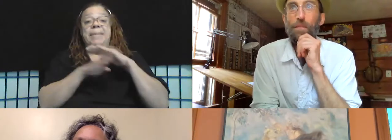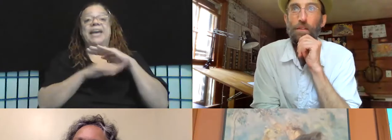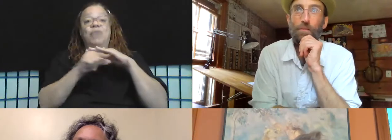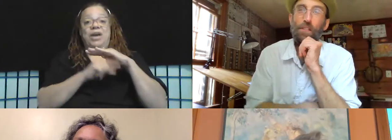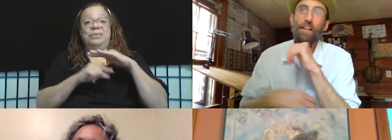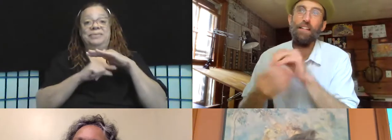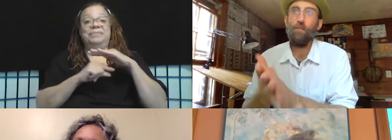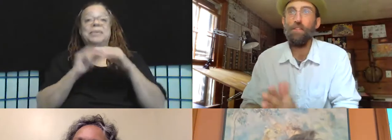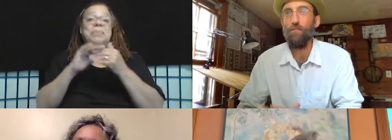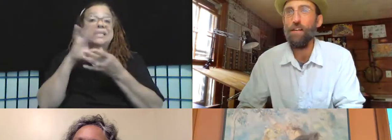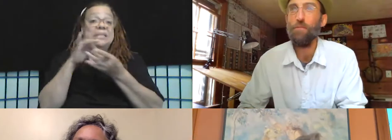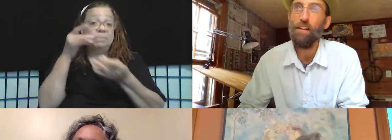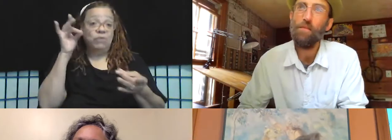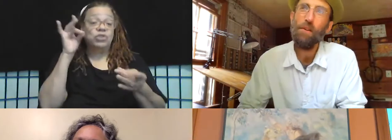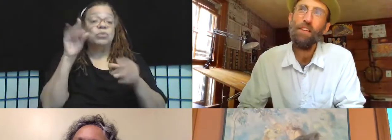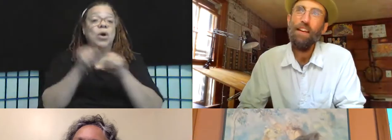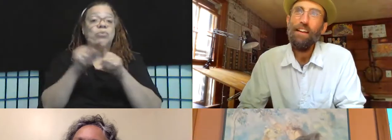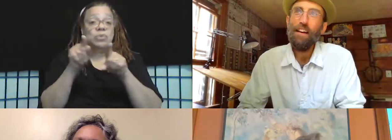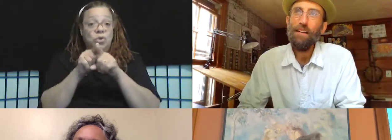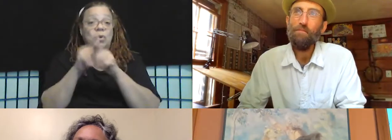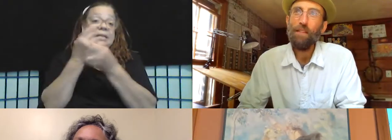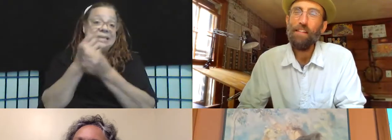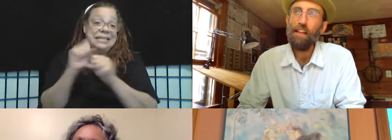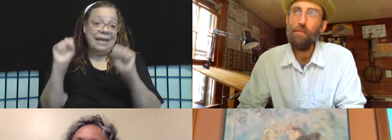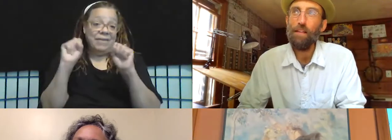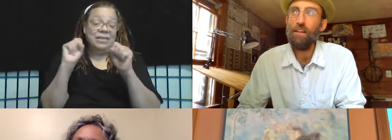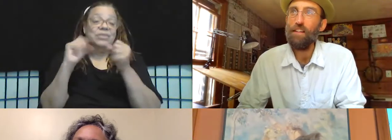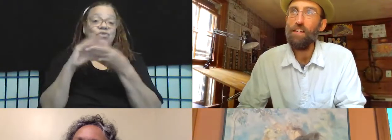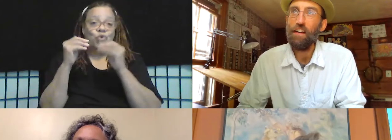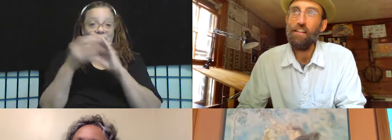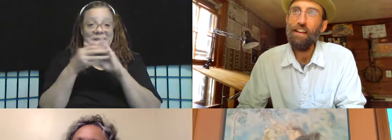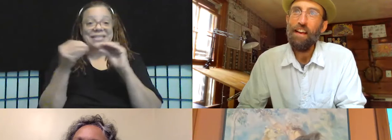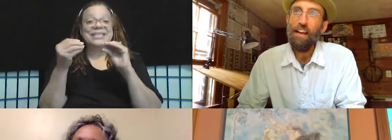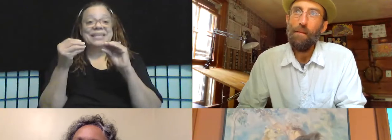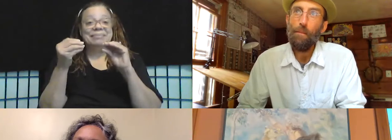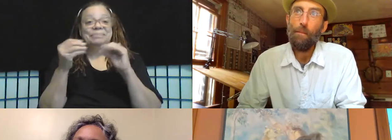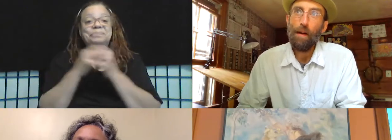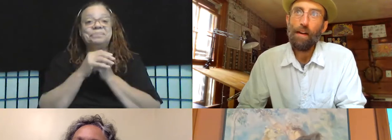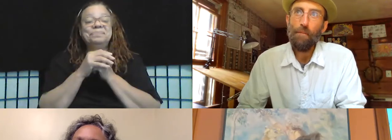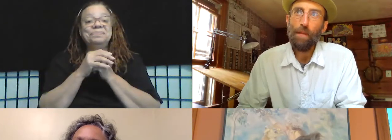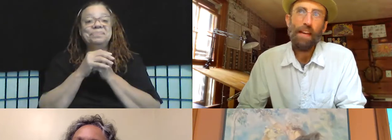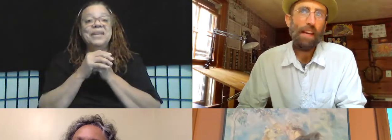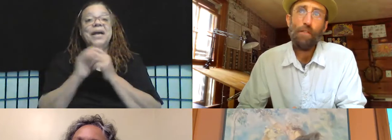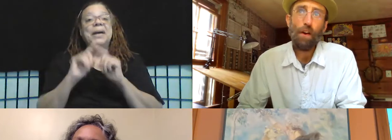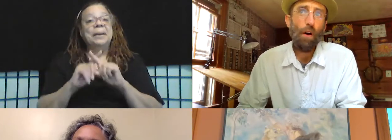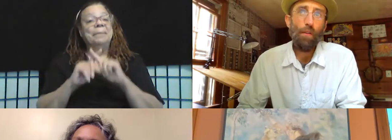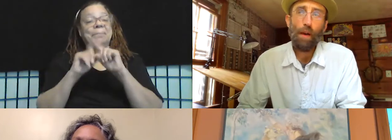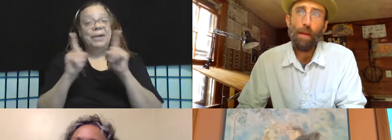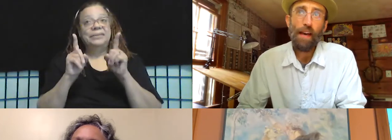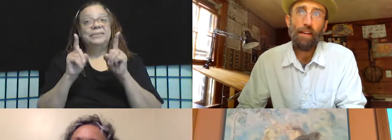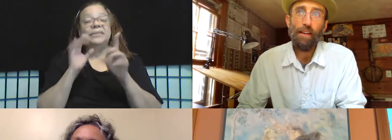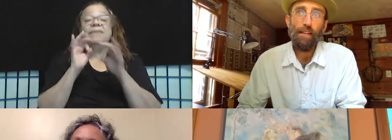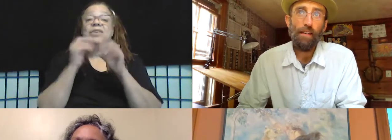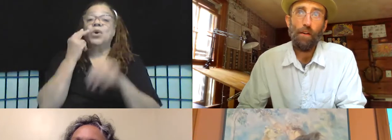uplifting spiritual stories of redemption, I suppose. I say that a bit tongue in cheek, I guess. But and if you go all